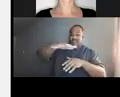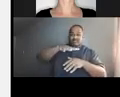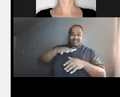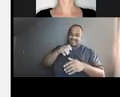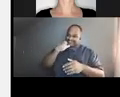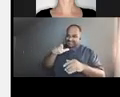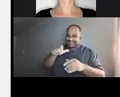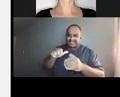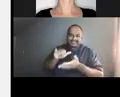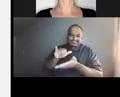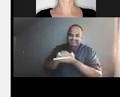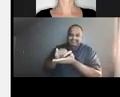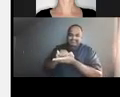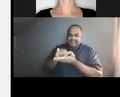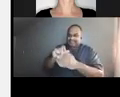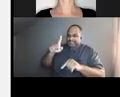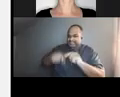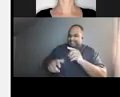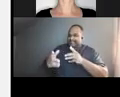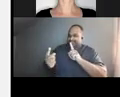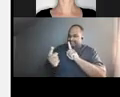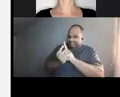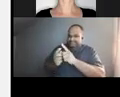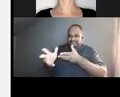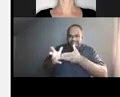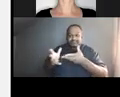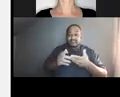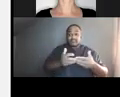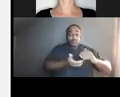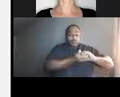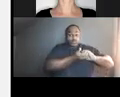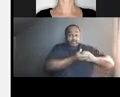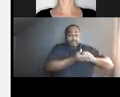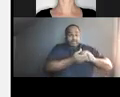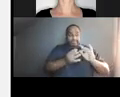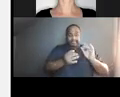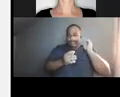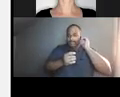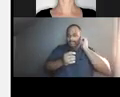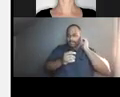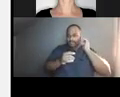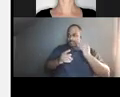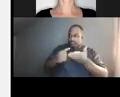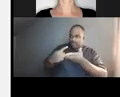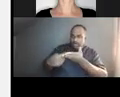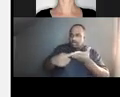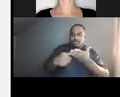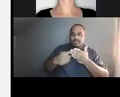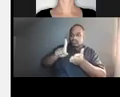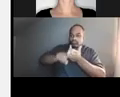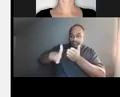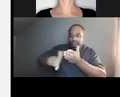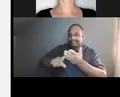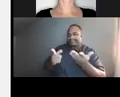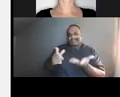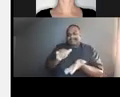possible. Our partners said it was not possible to raise this issue in the research.